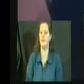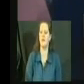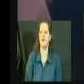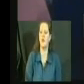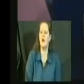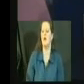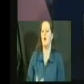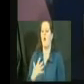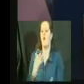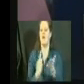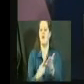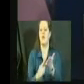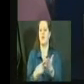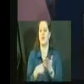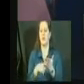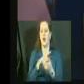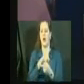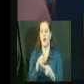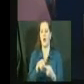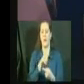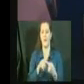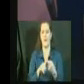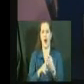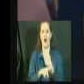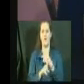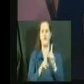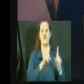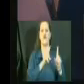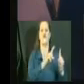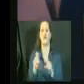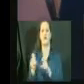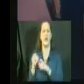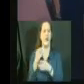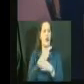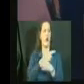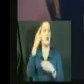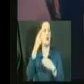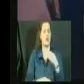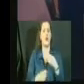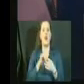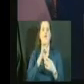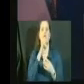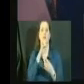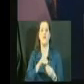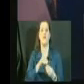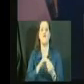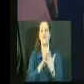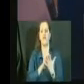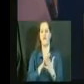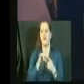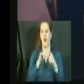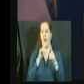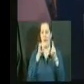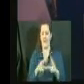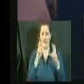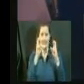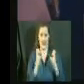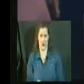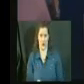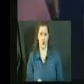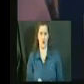I want to talk about the survey and some of the results, and they've really addressed a lot of the testing issues, so I